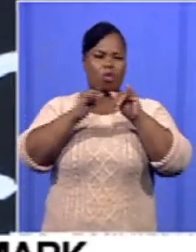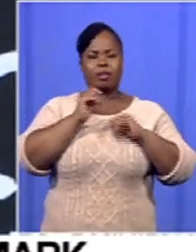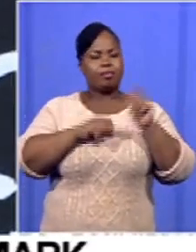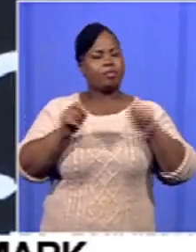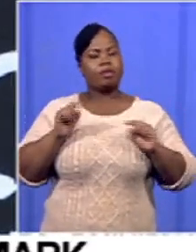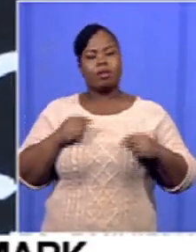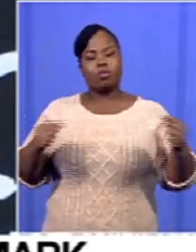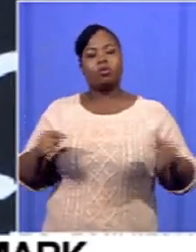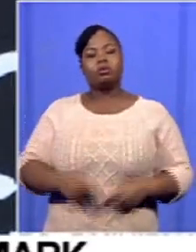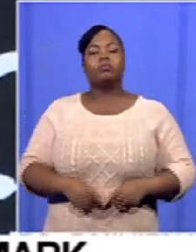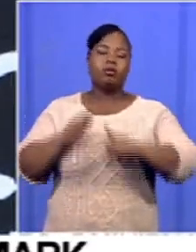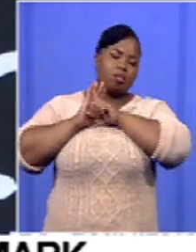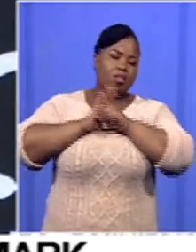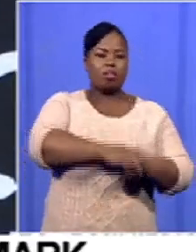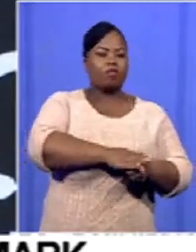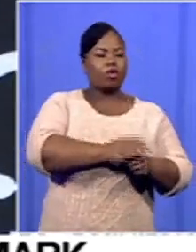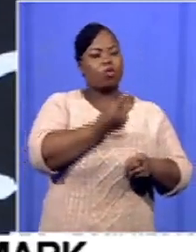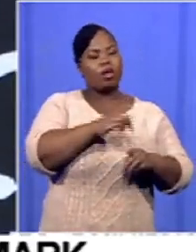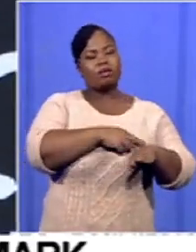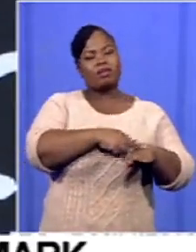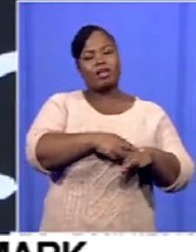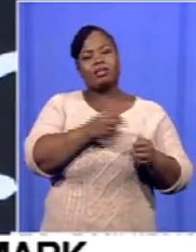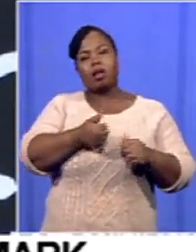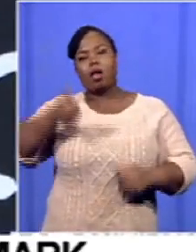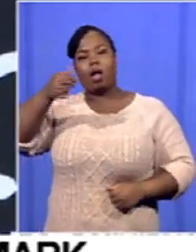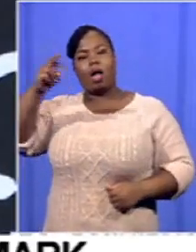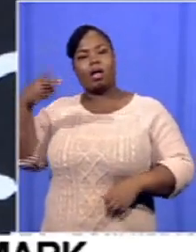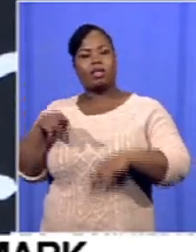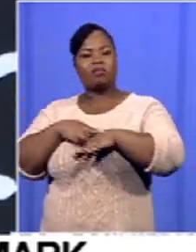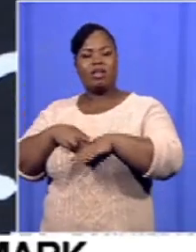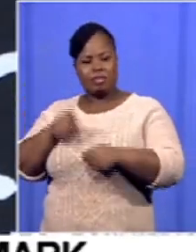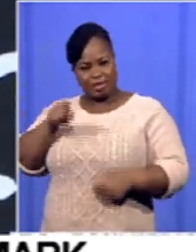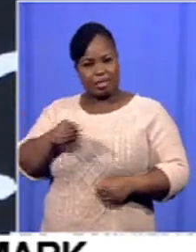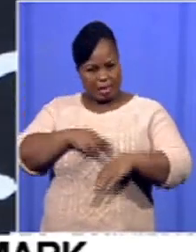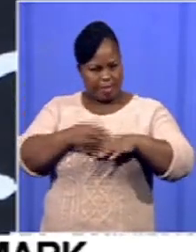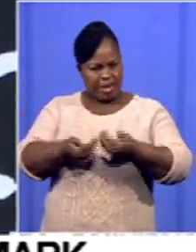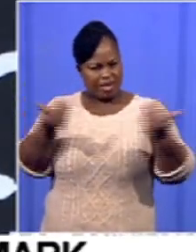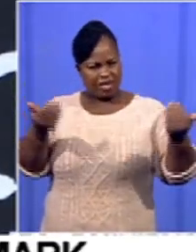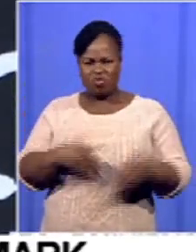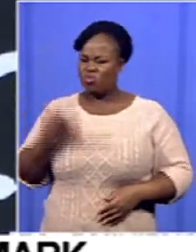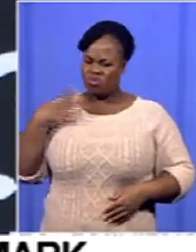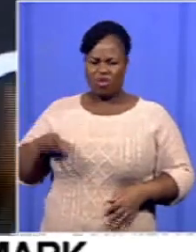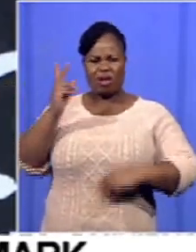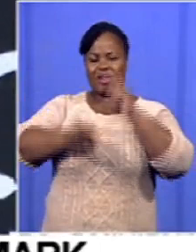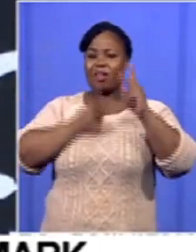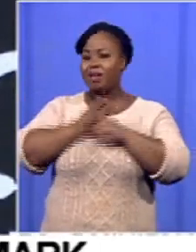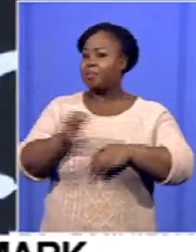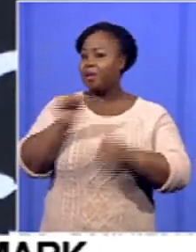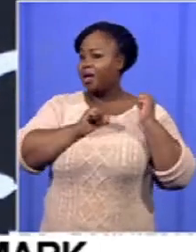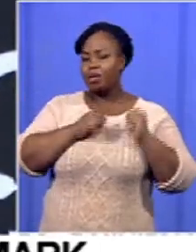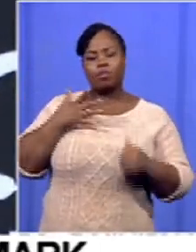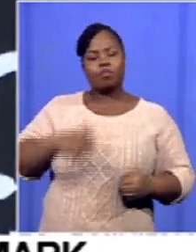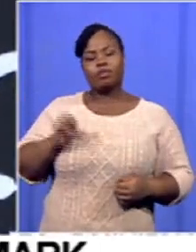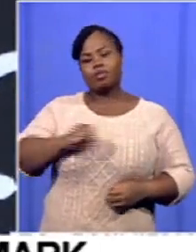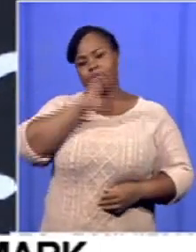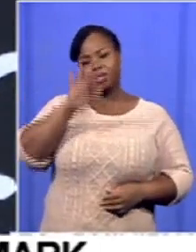They've brought about an oppression of one race against another. That's what we call apartheid. We don't want to repeat that. We want a South